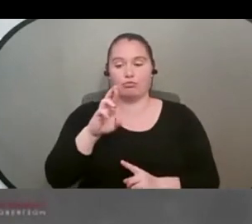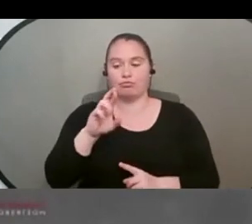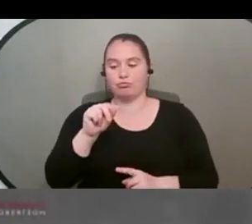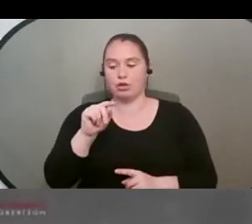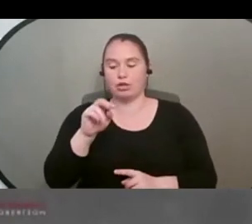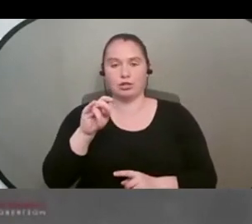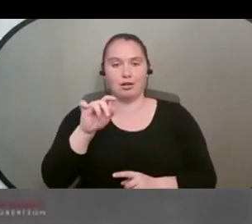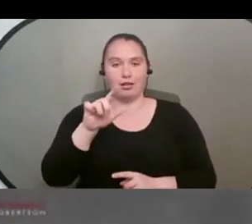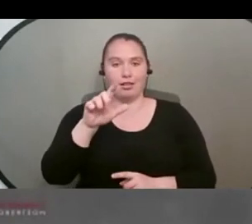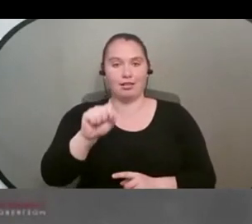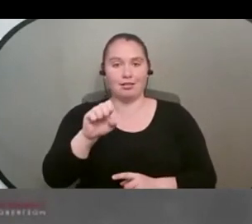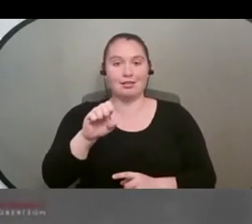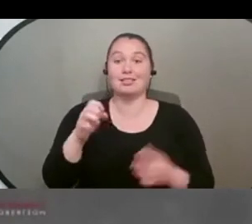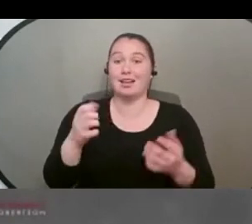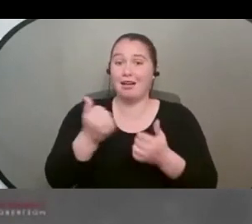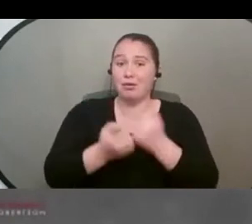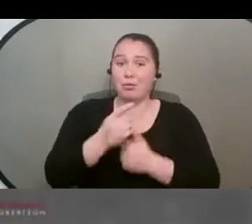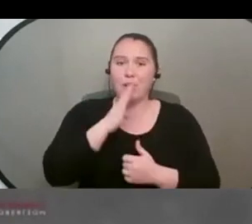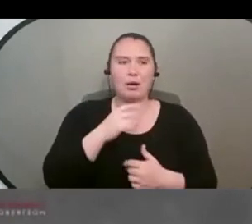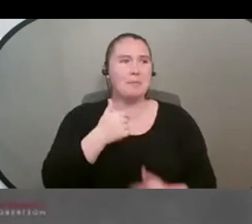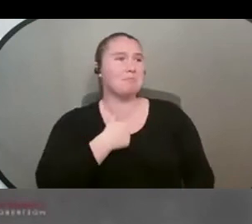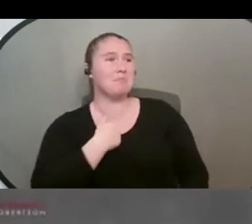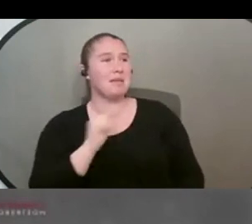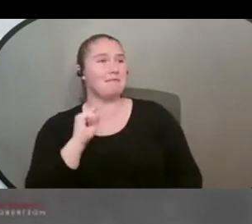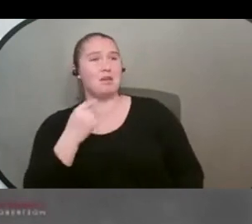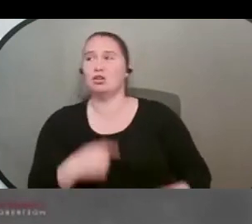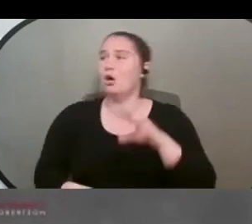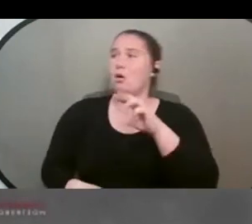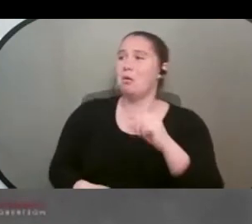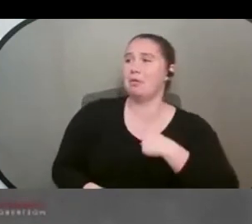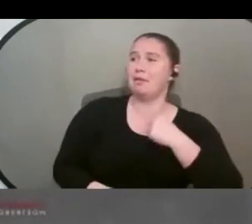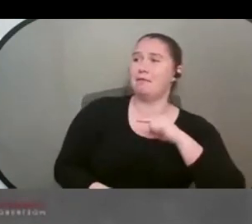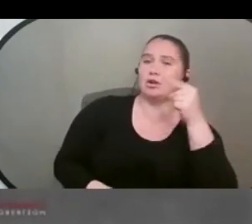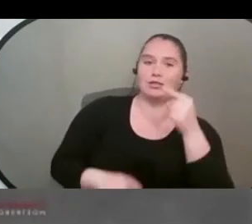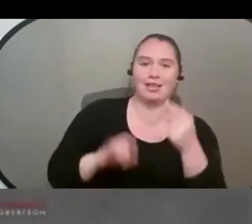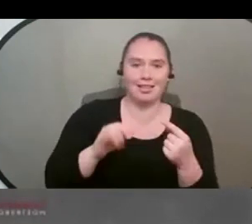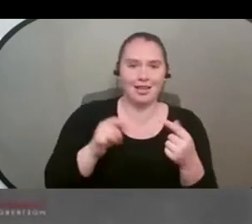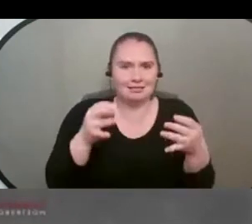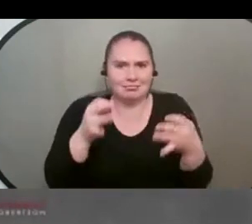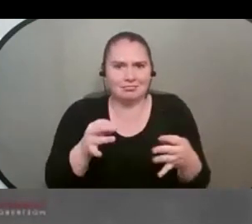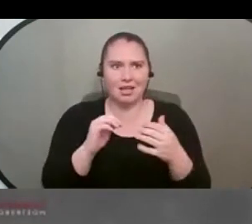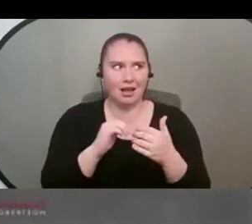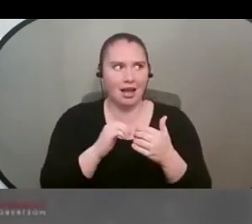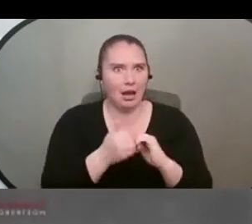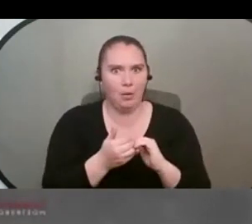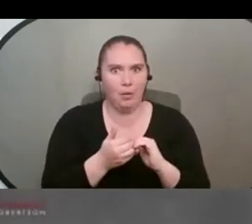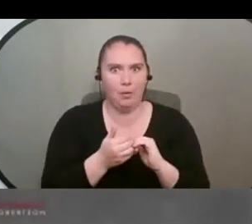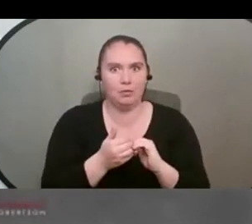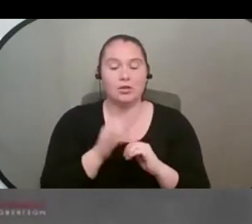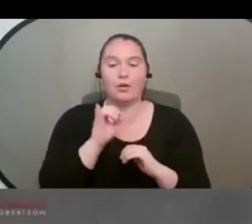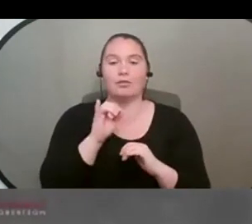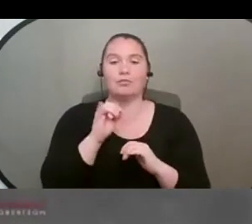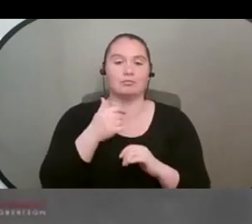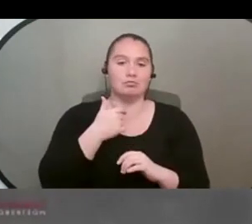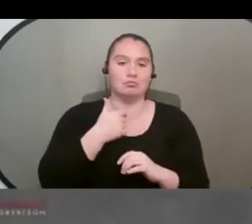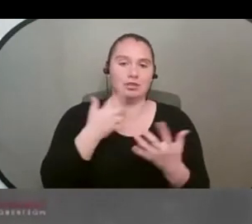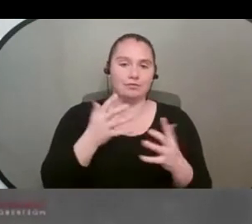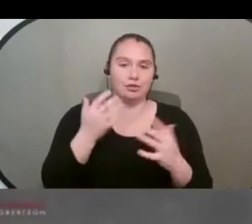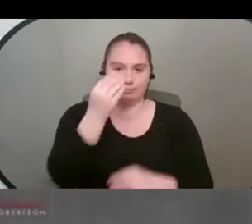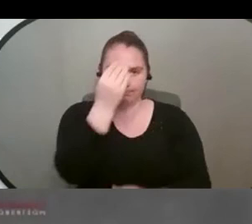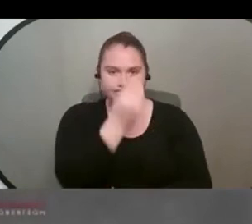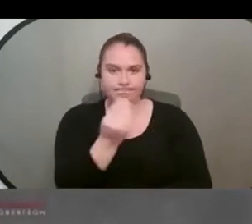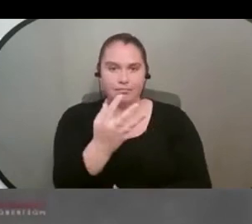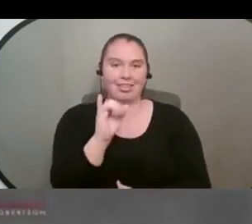campus first, and how is that decided? And we indicated that that's next steps as we get into bond planning, and we'll